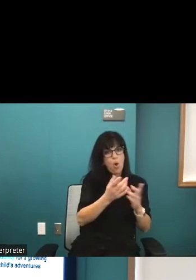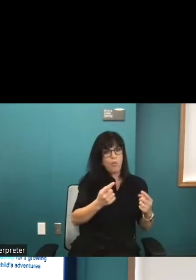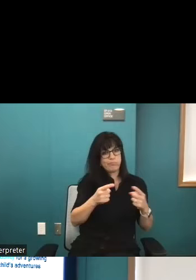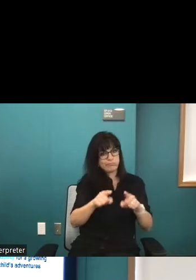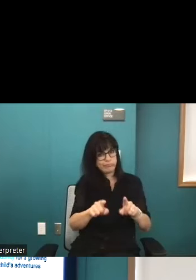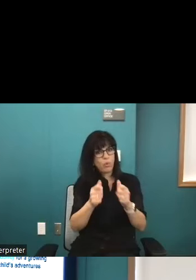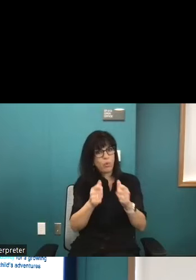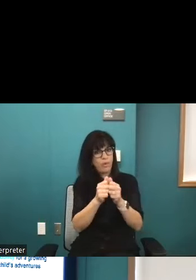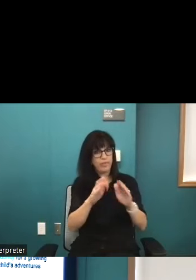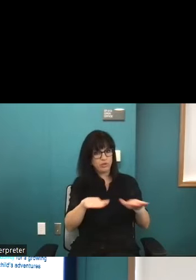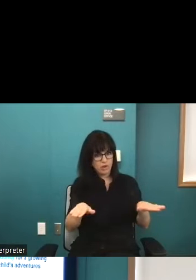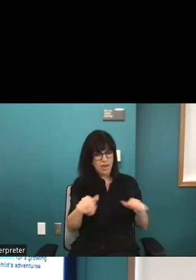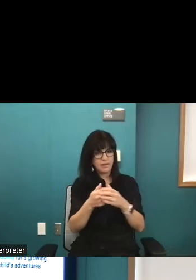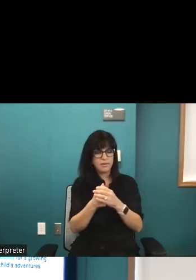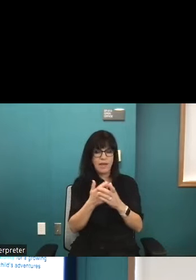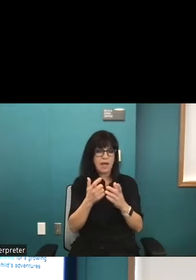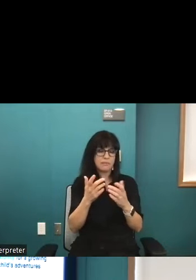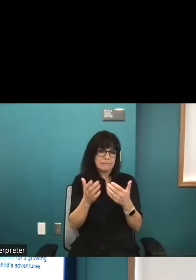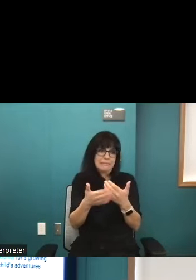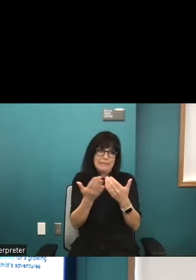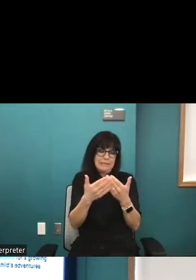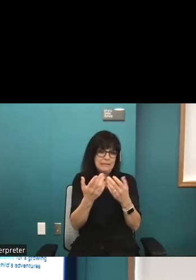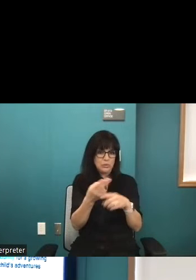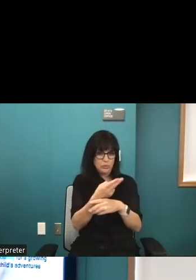child, and how it can provide the ultimate ease of use.